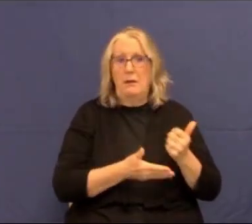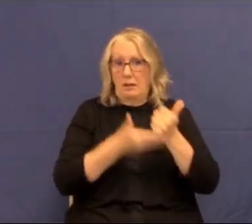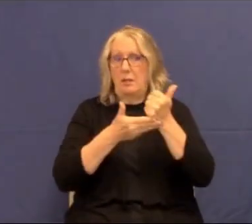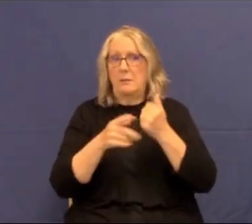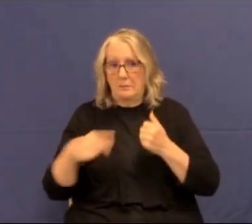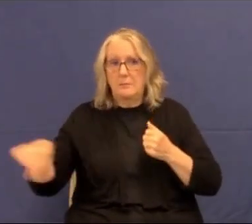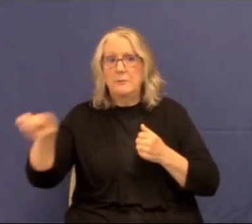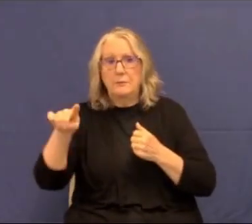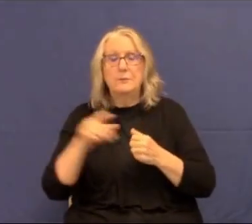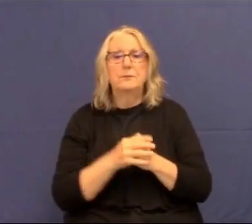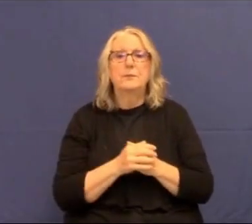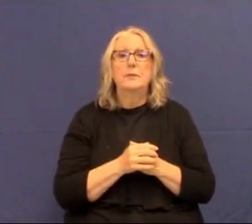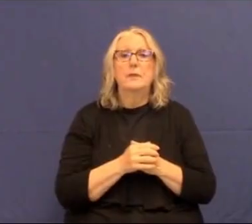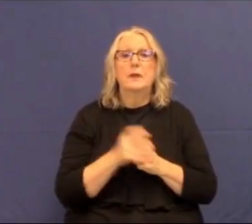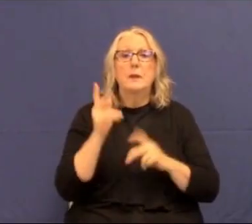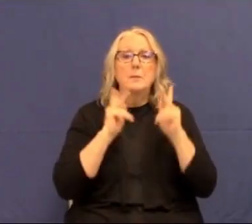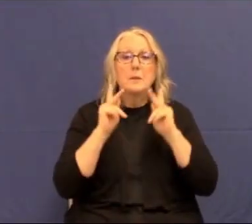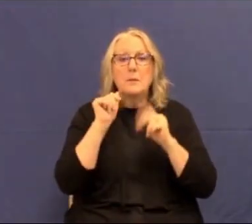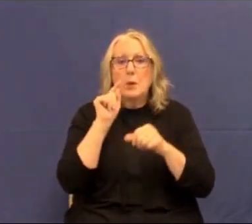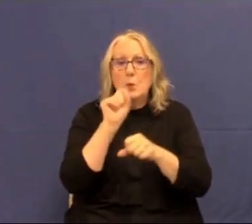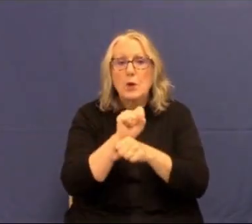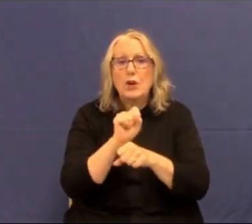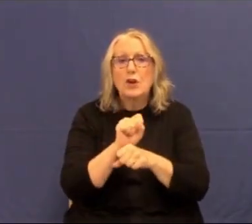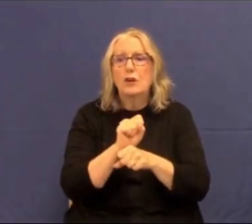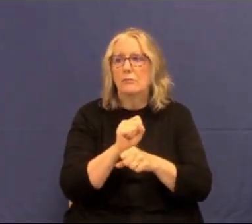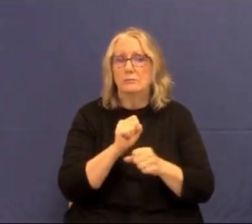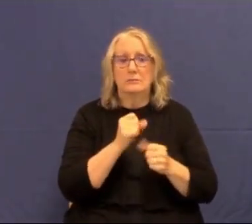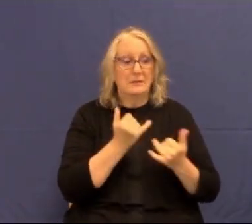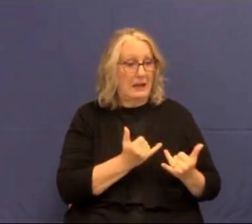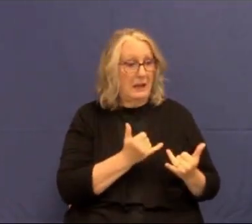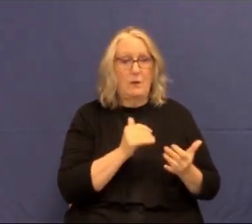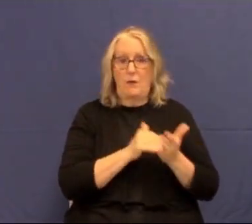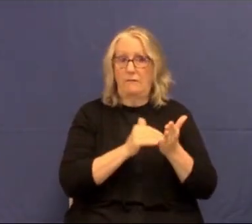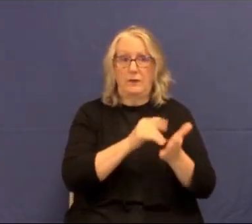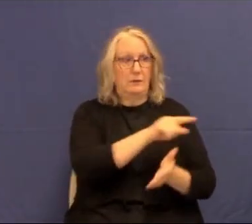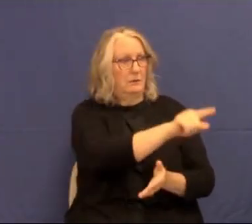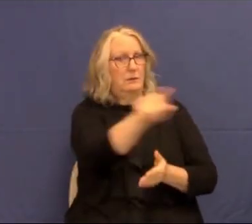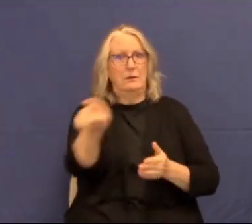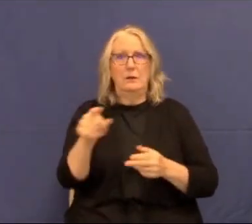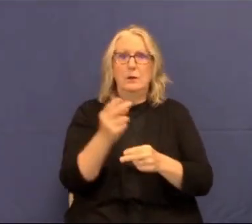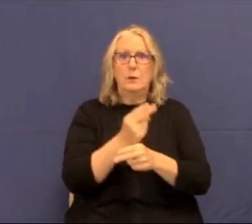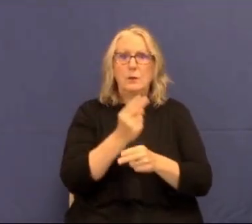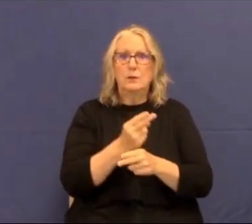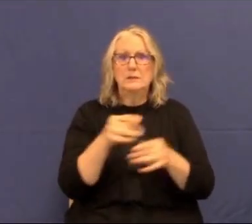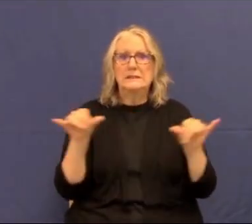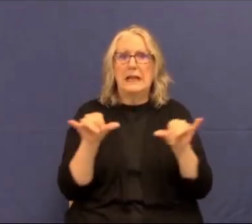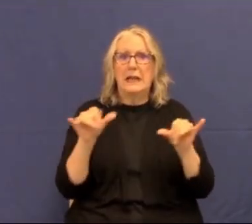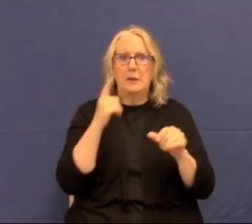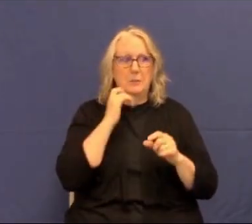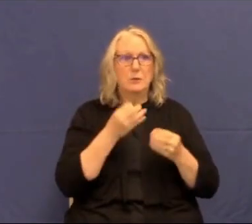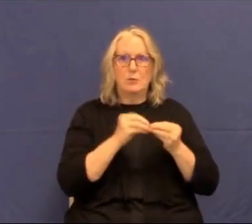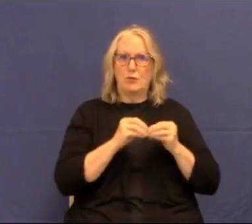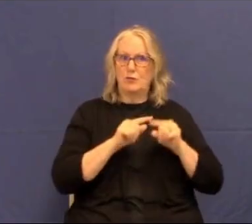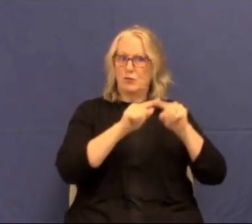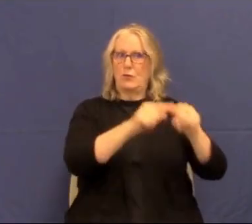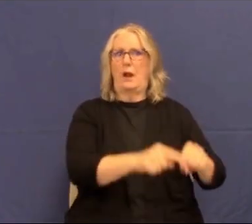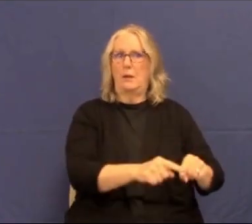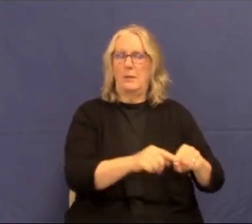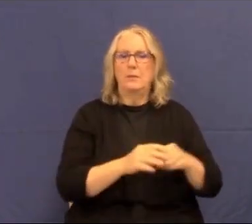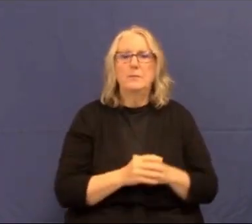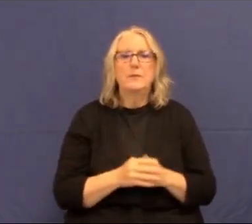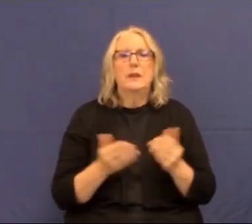me. What I advocated for at work is often used by everyone now because it's just more reliable to see it written in